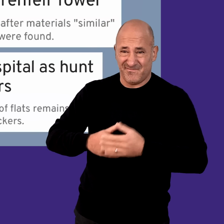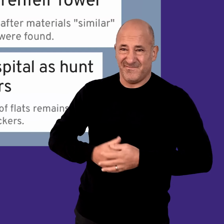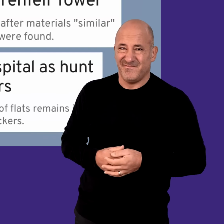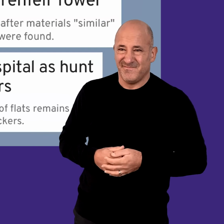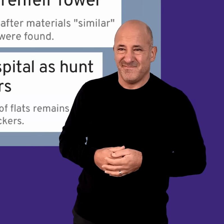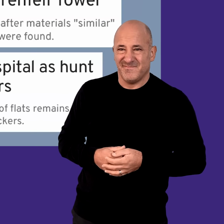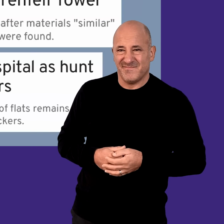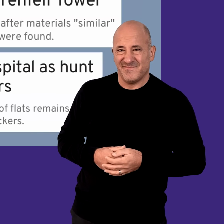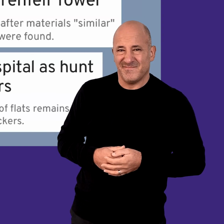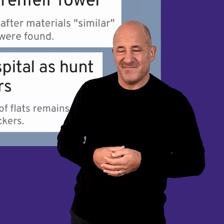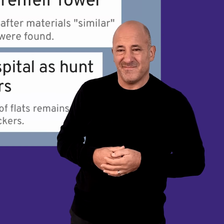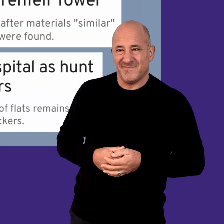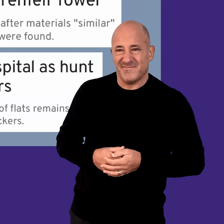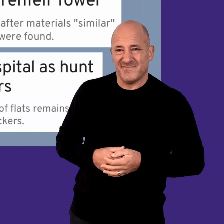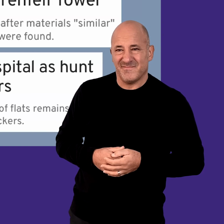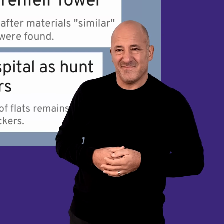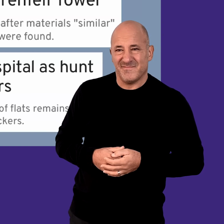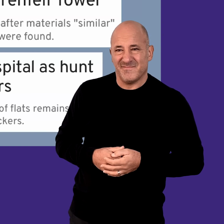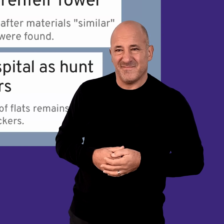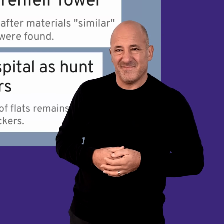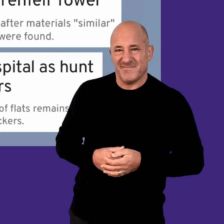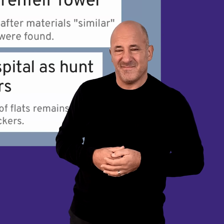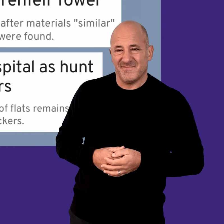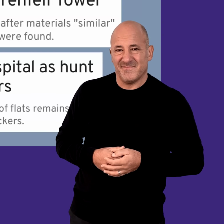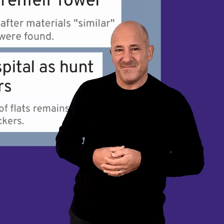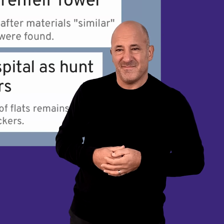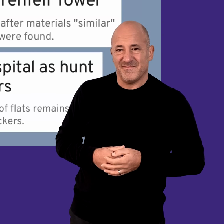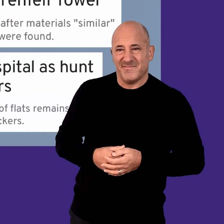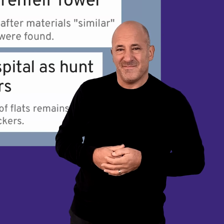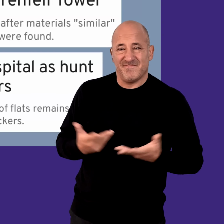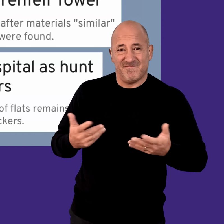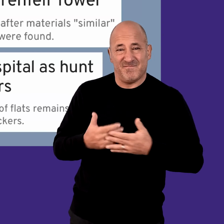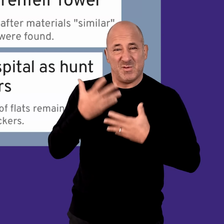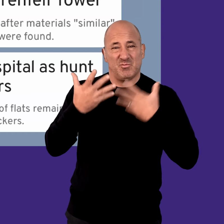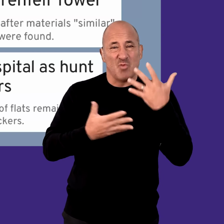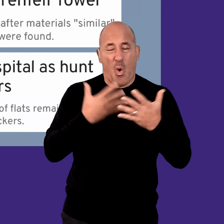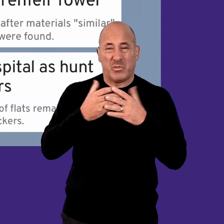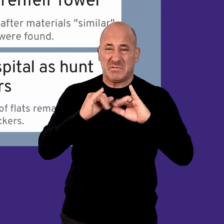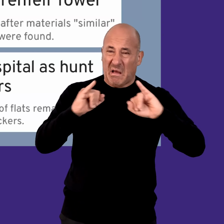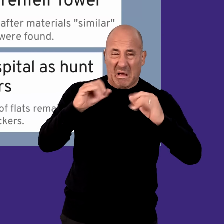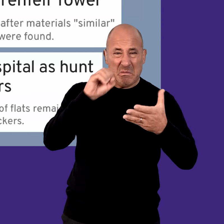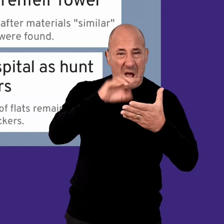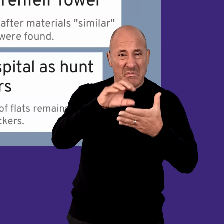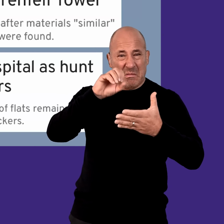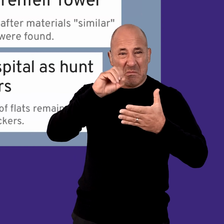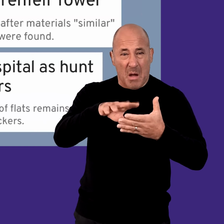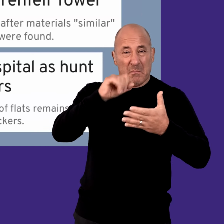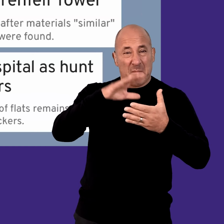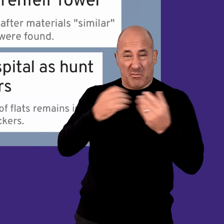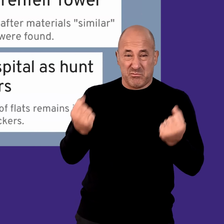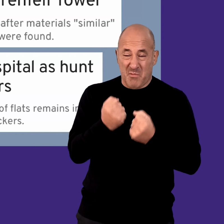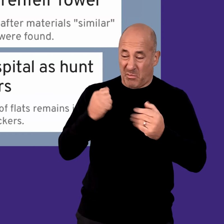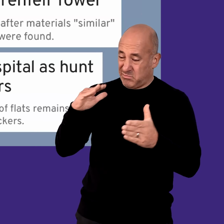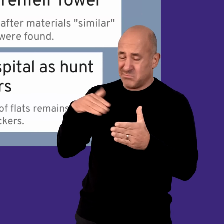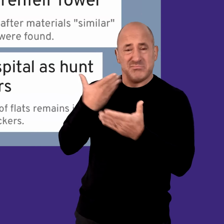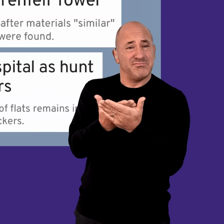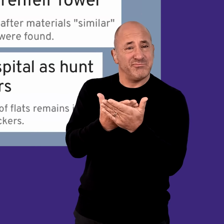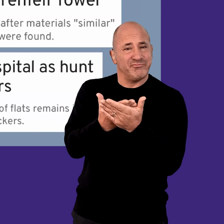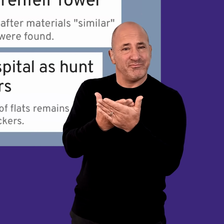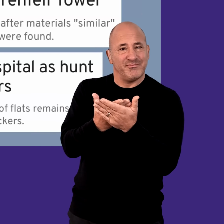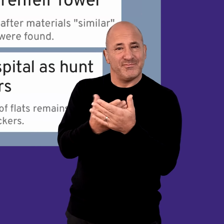Yorkshire Post have got the following things to say about this estate in Doncaster. And negative stories